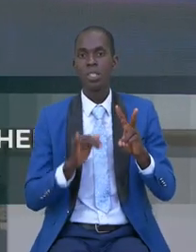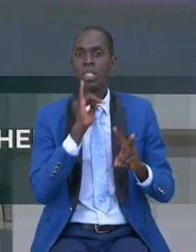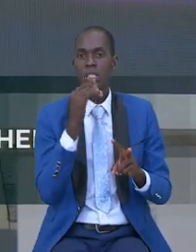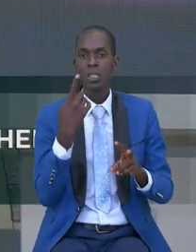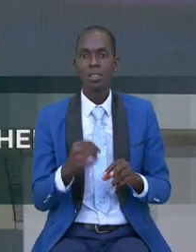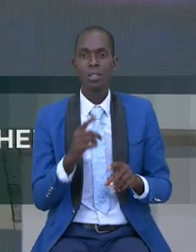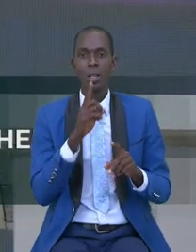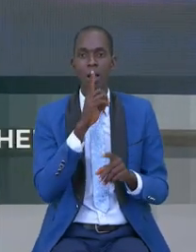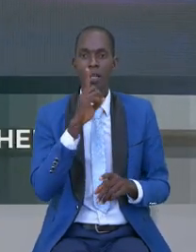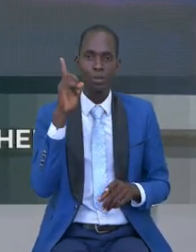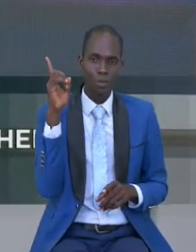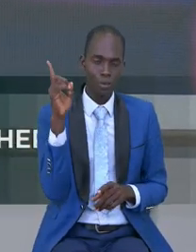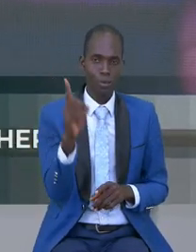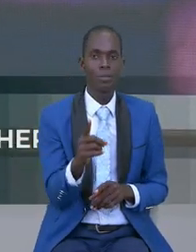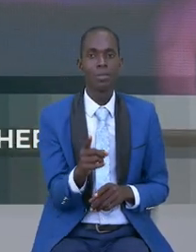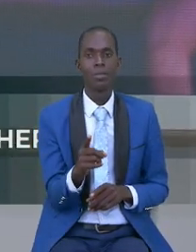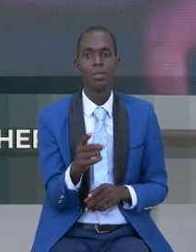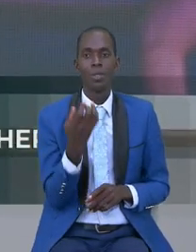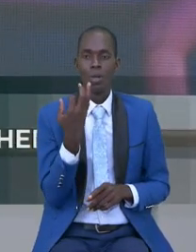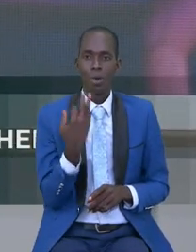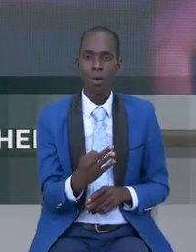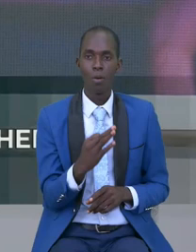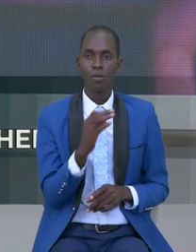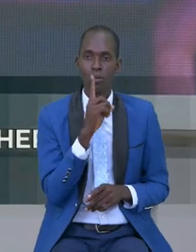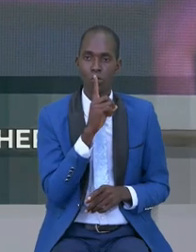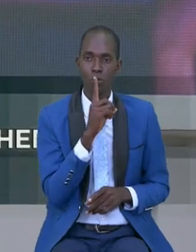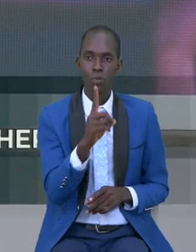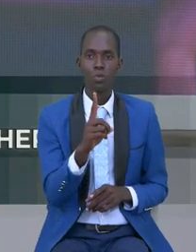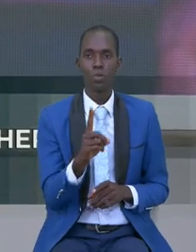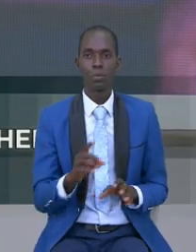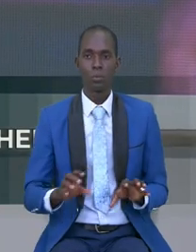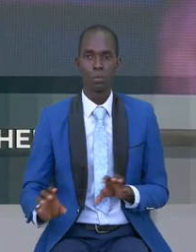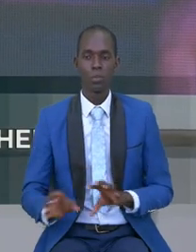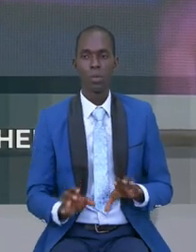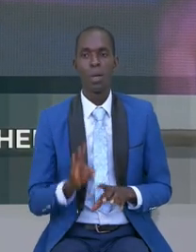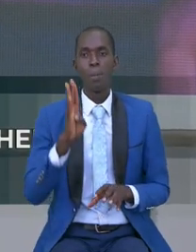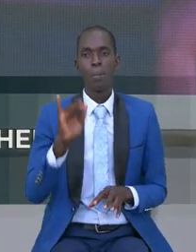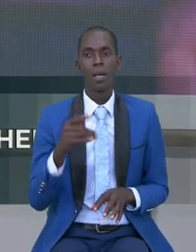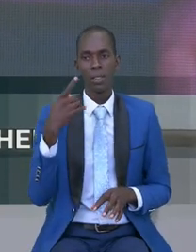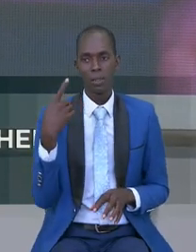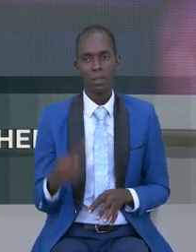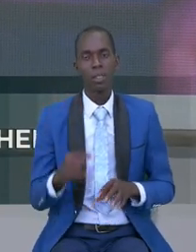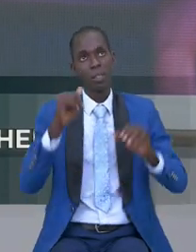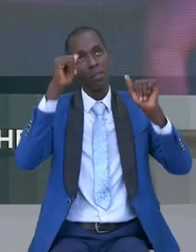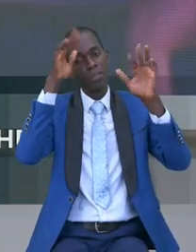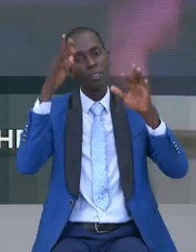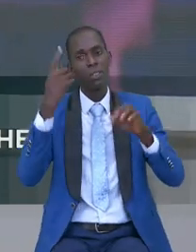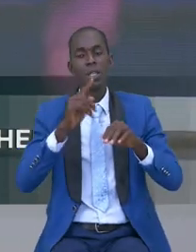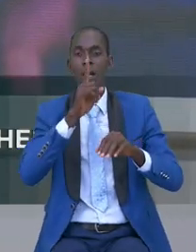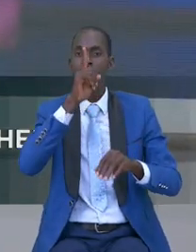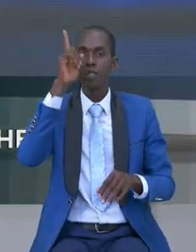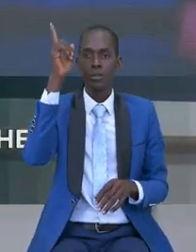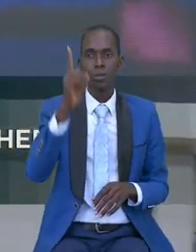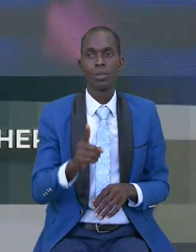assurance of definite performance by the Father. The assurance